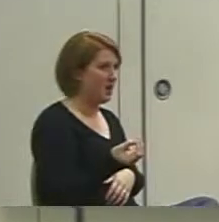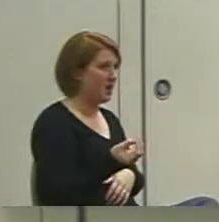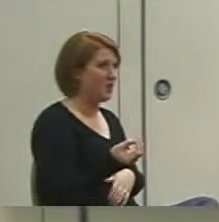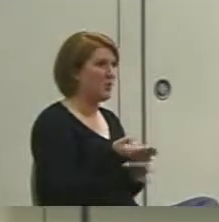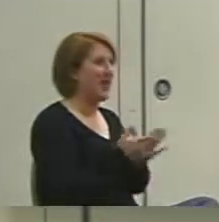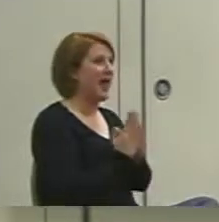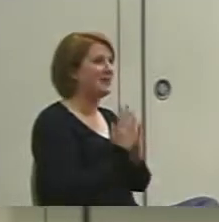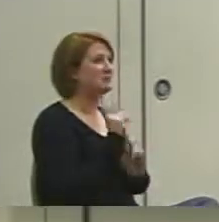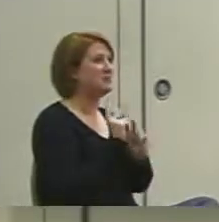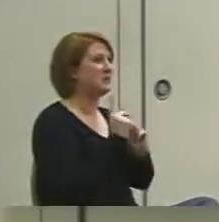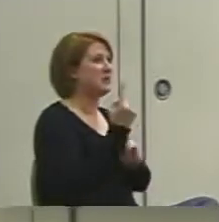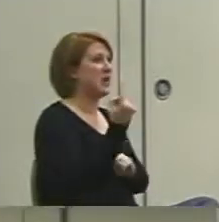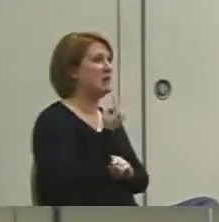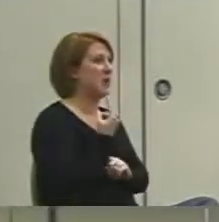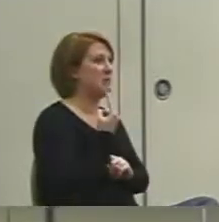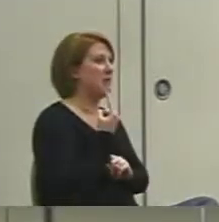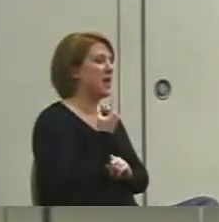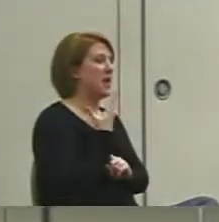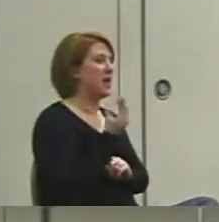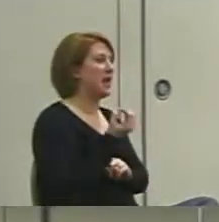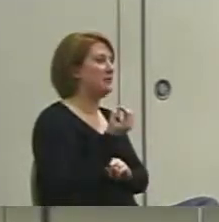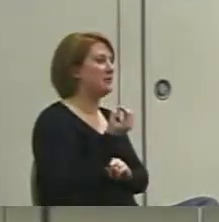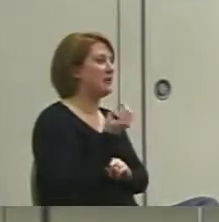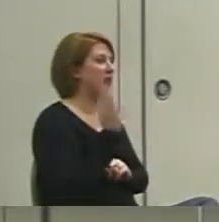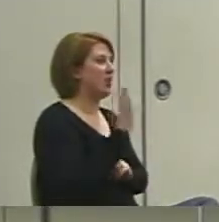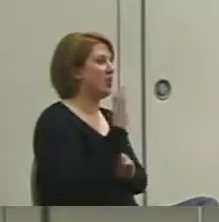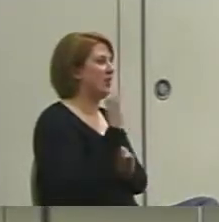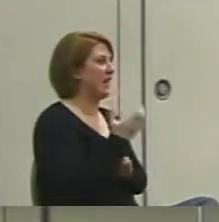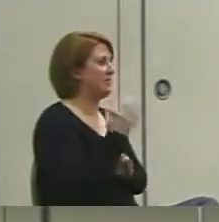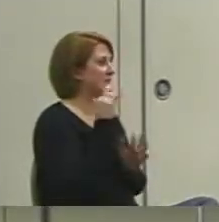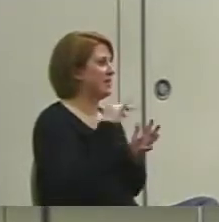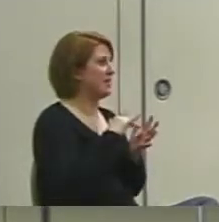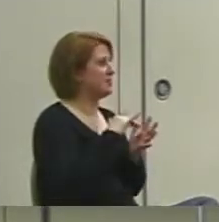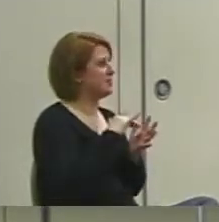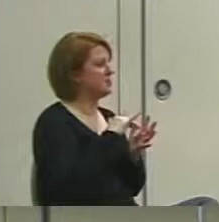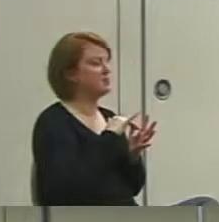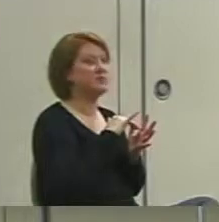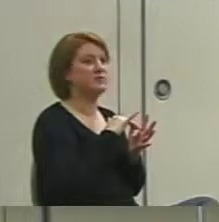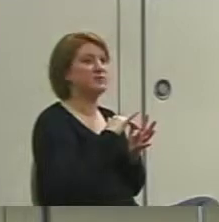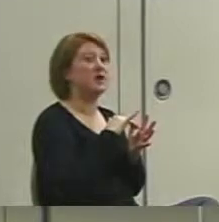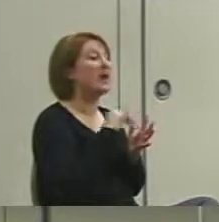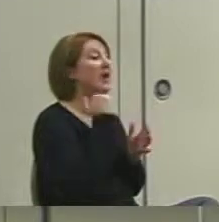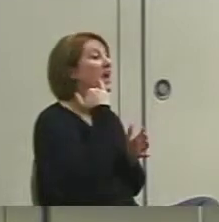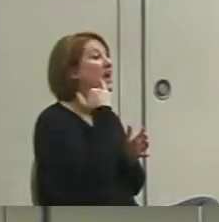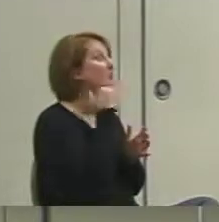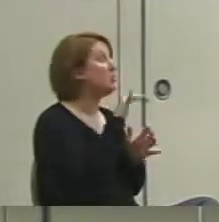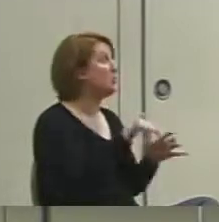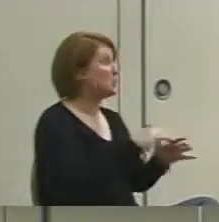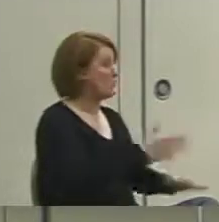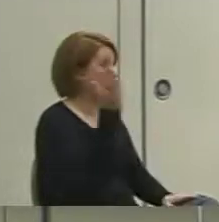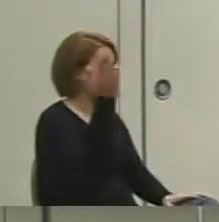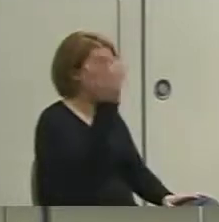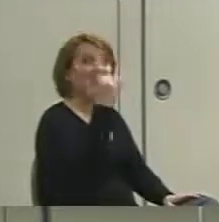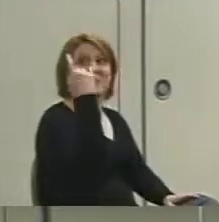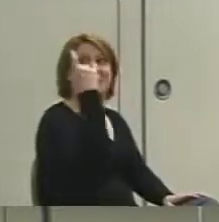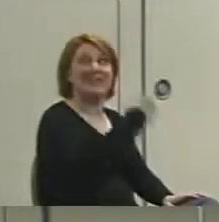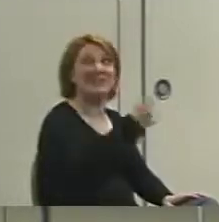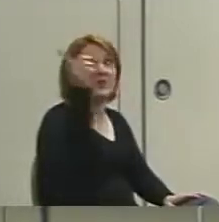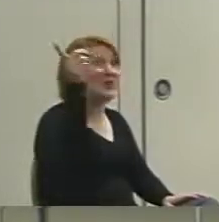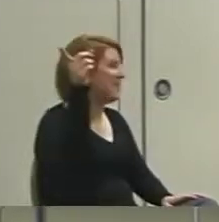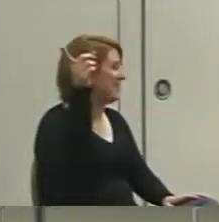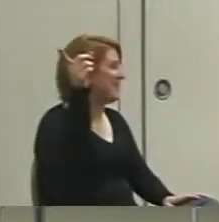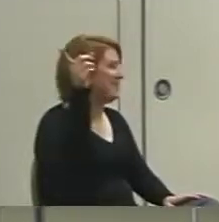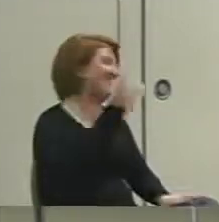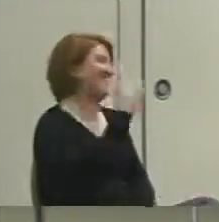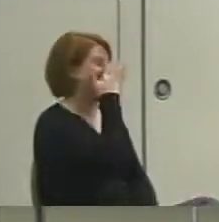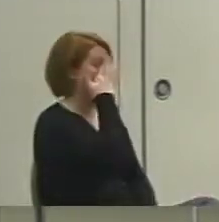ask people to come up and give their little case studies. And if you do, we're going to give you one of these.